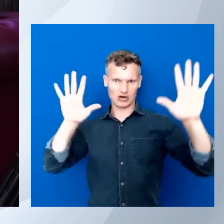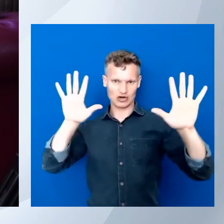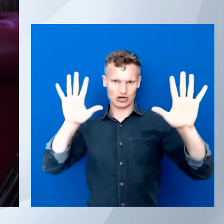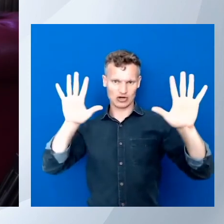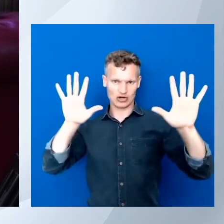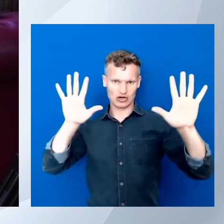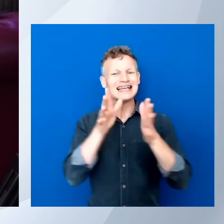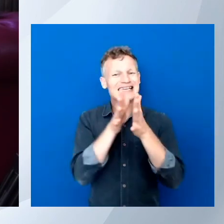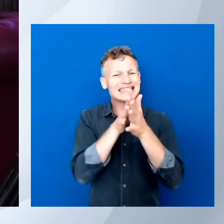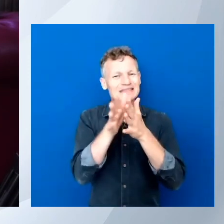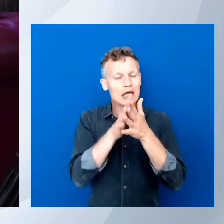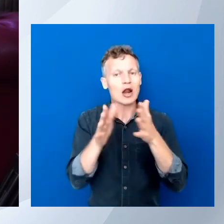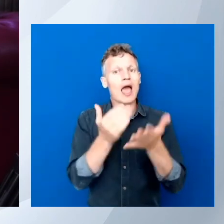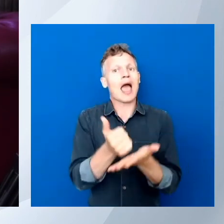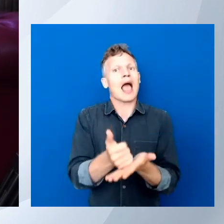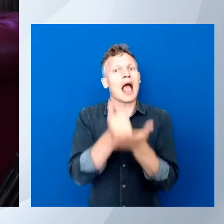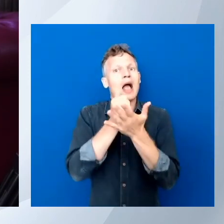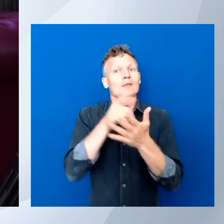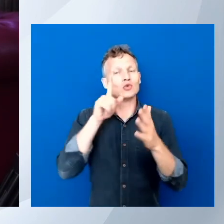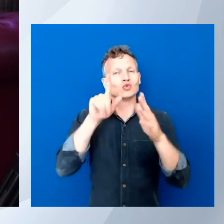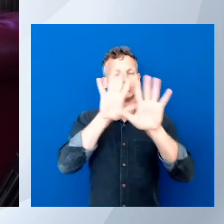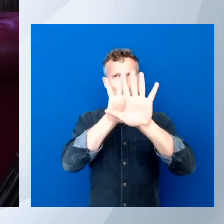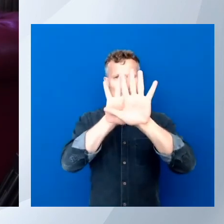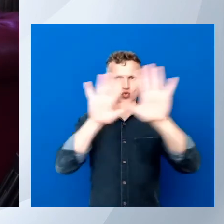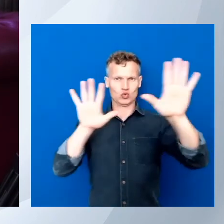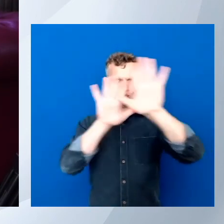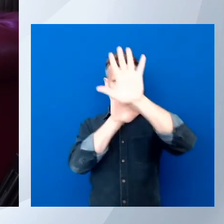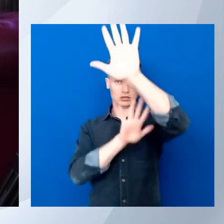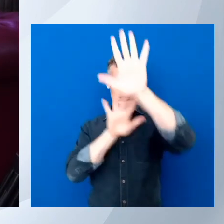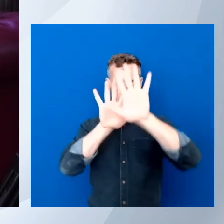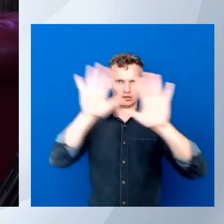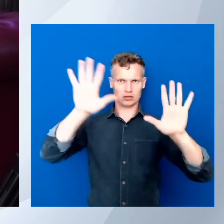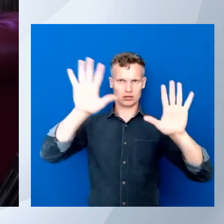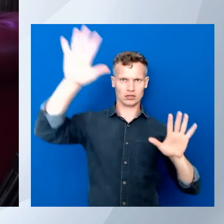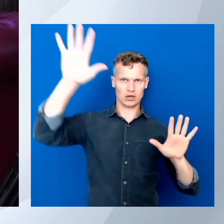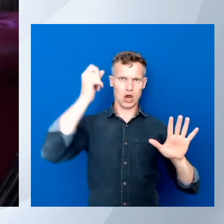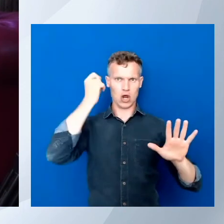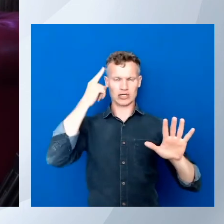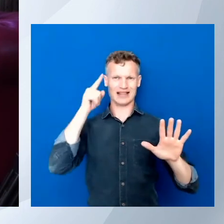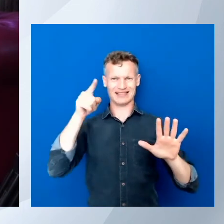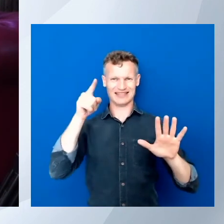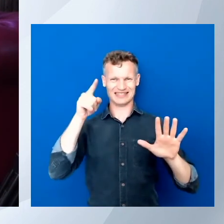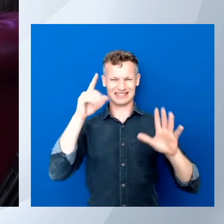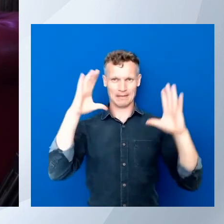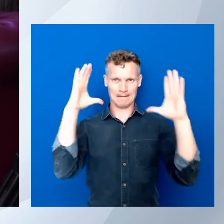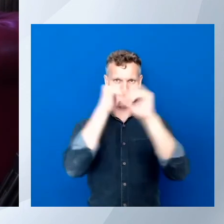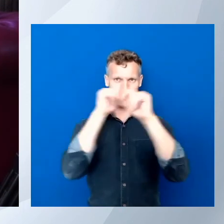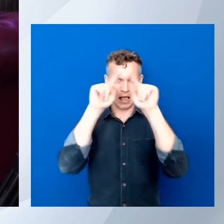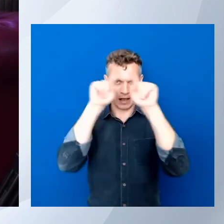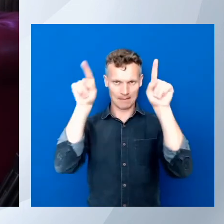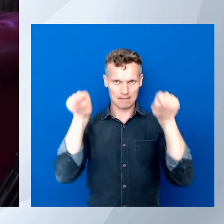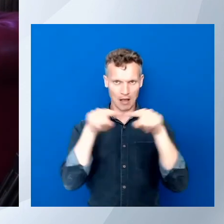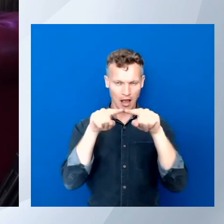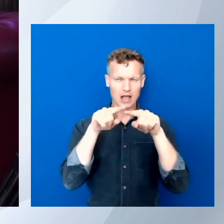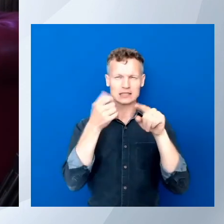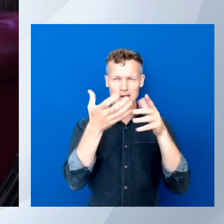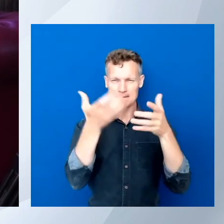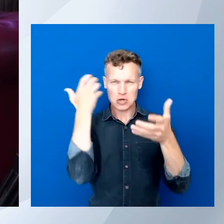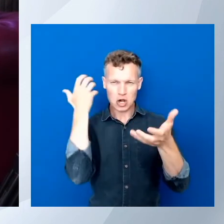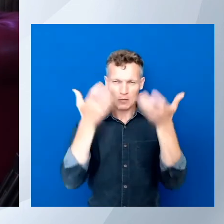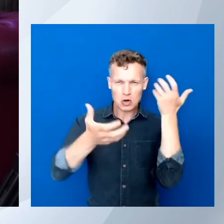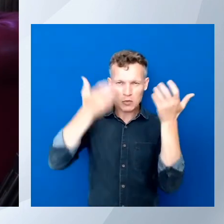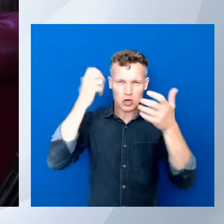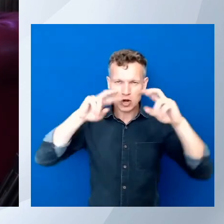and get inside and get the real nasty bits out and discover that sometimes it's a really